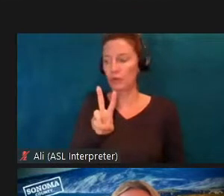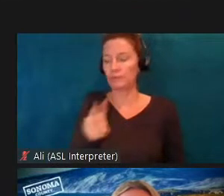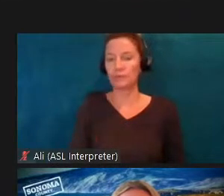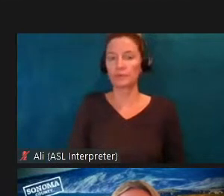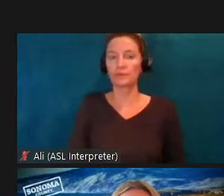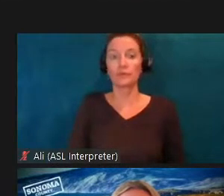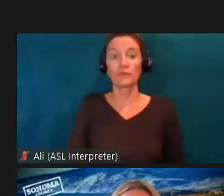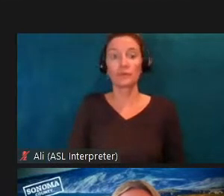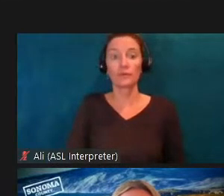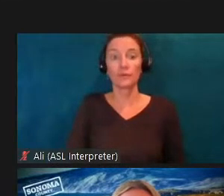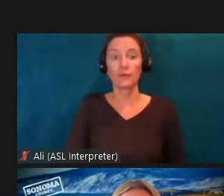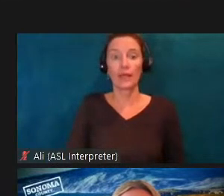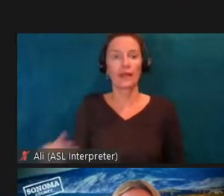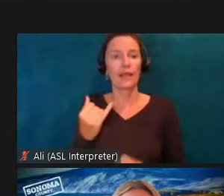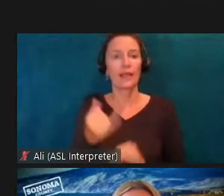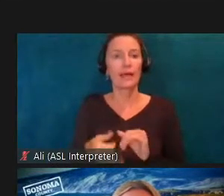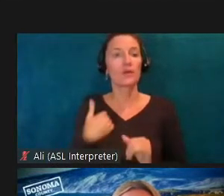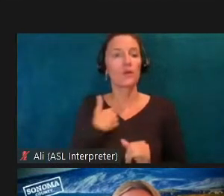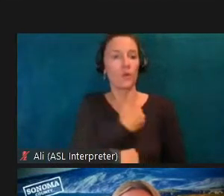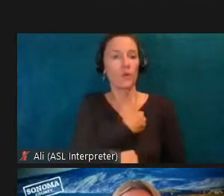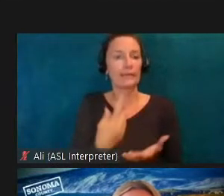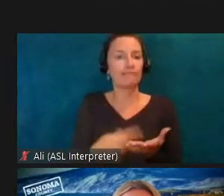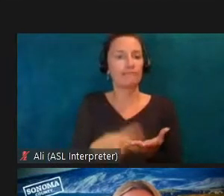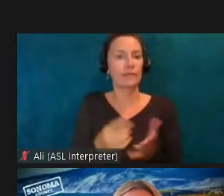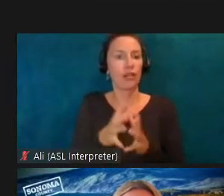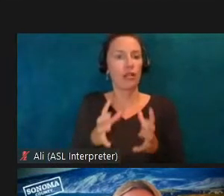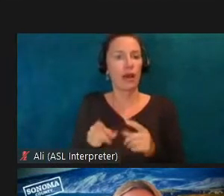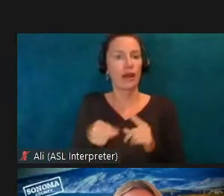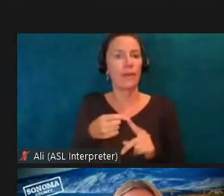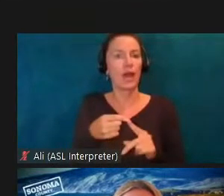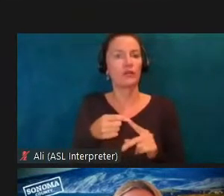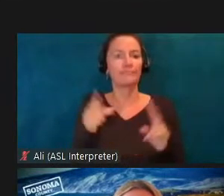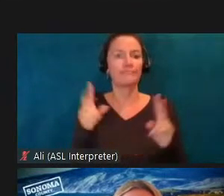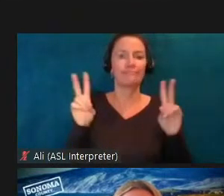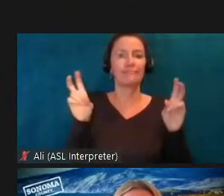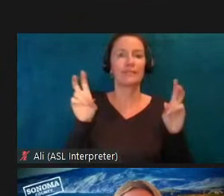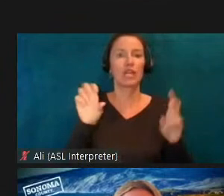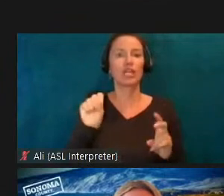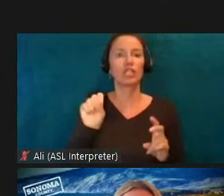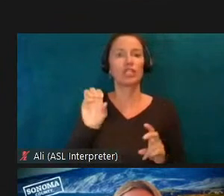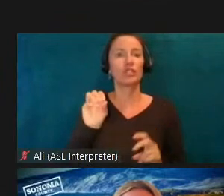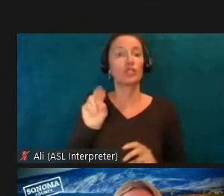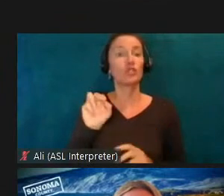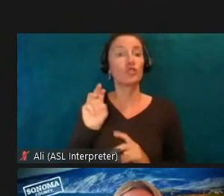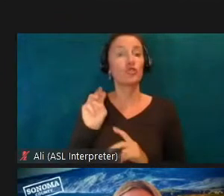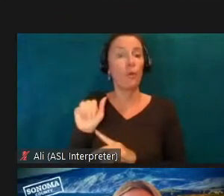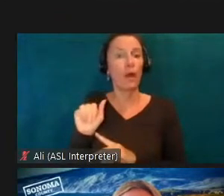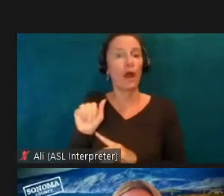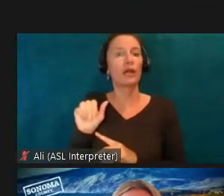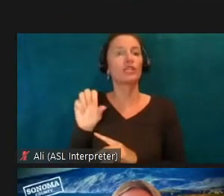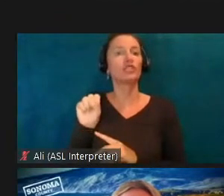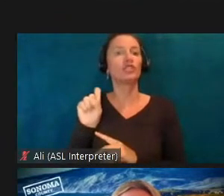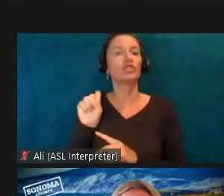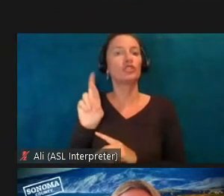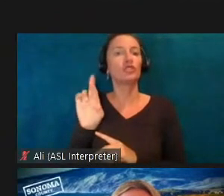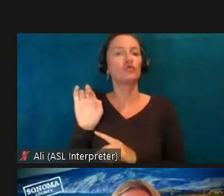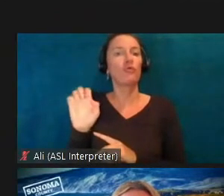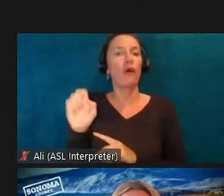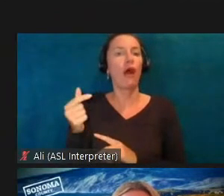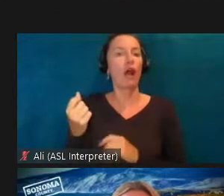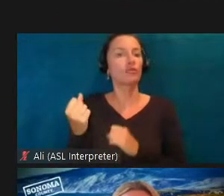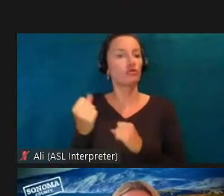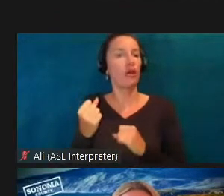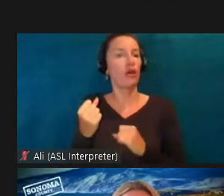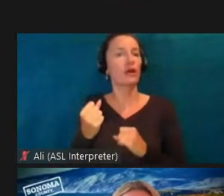565-2652. And then lastly, we talk a lot about Sonoma Strong, but it needs to be said that being strong is